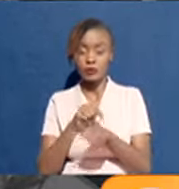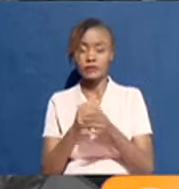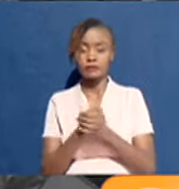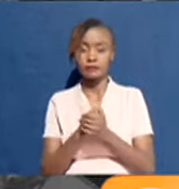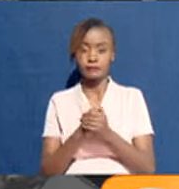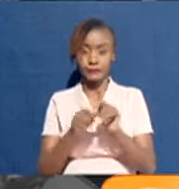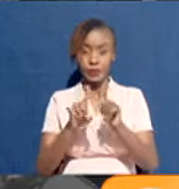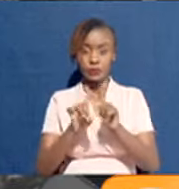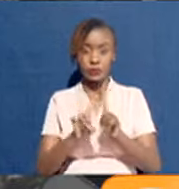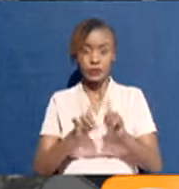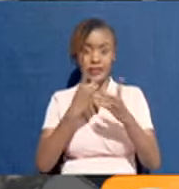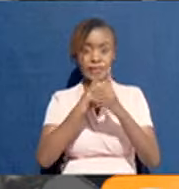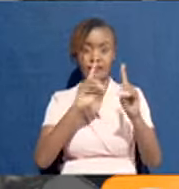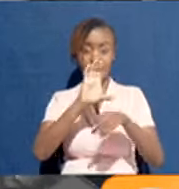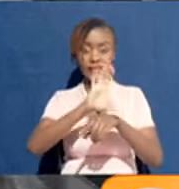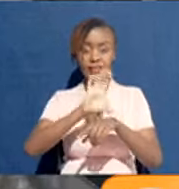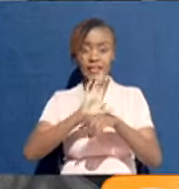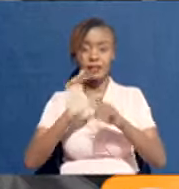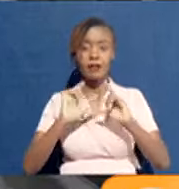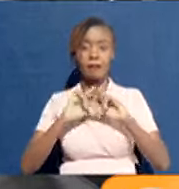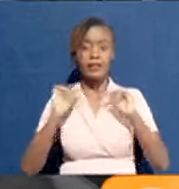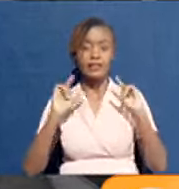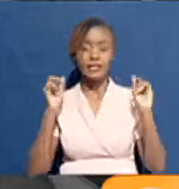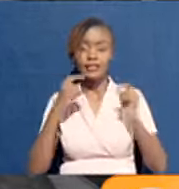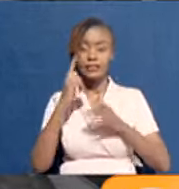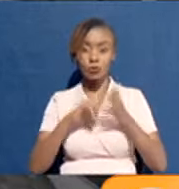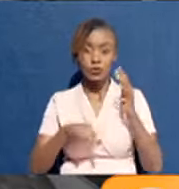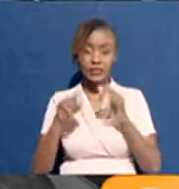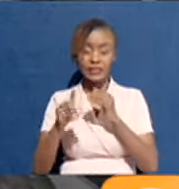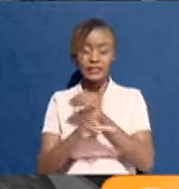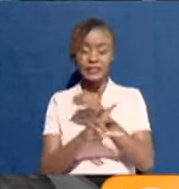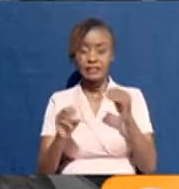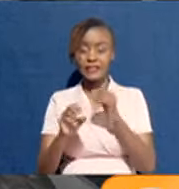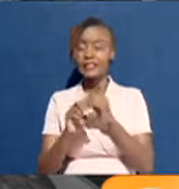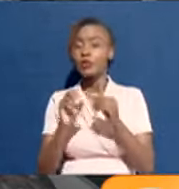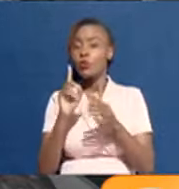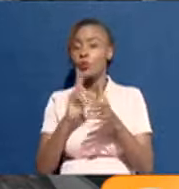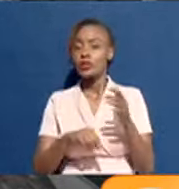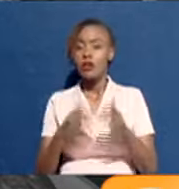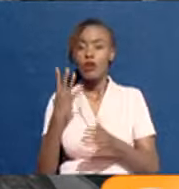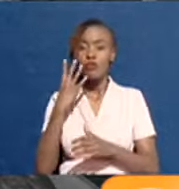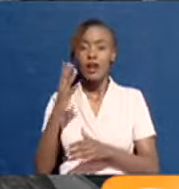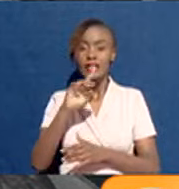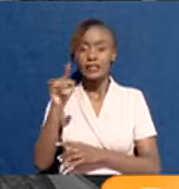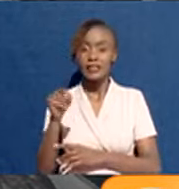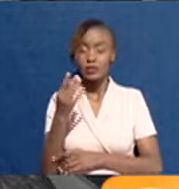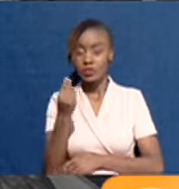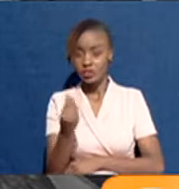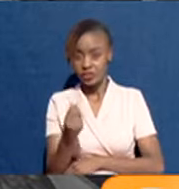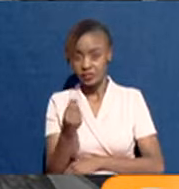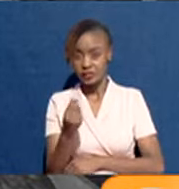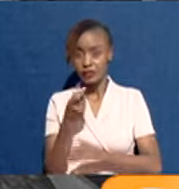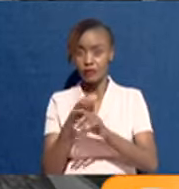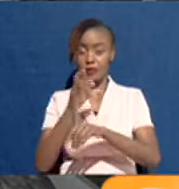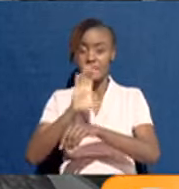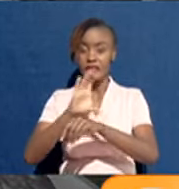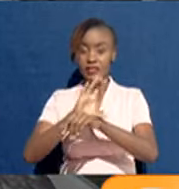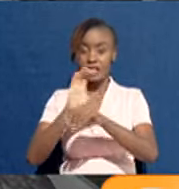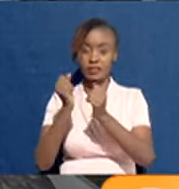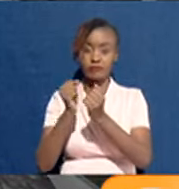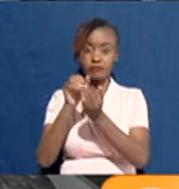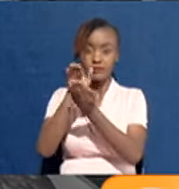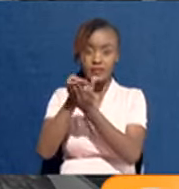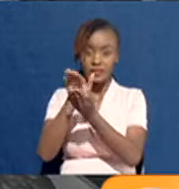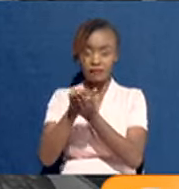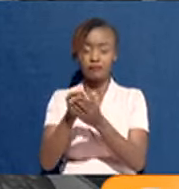According to Deliverance Church pastors, the robbers made away with 400,000 shillings in the church safe.